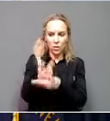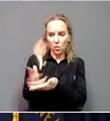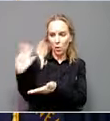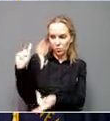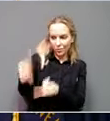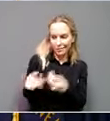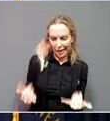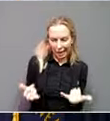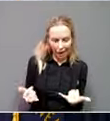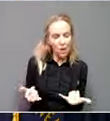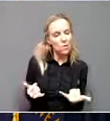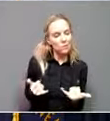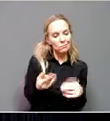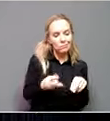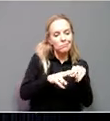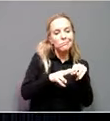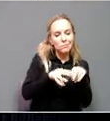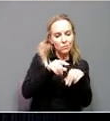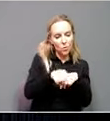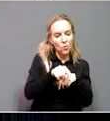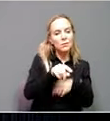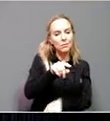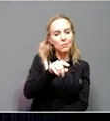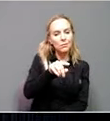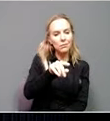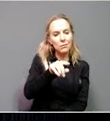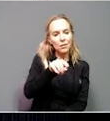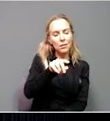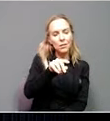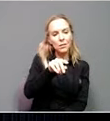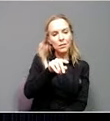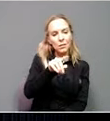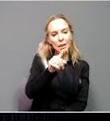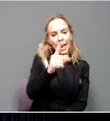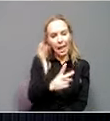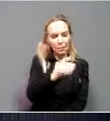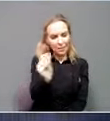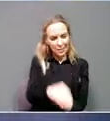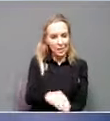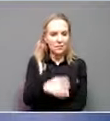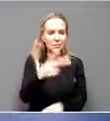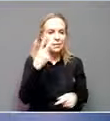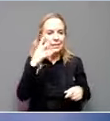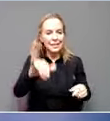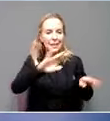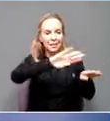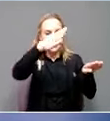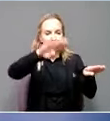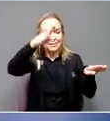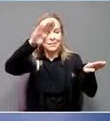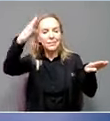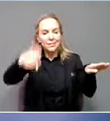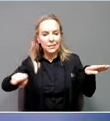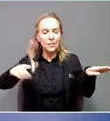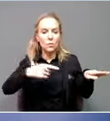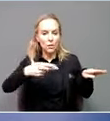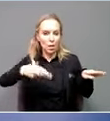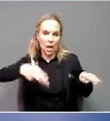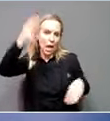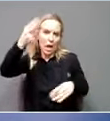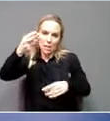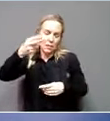stair-stepper chart, it does put into context where we are at the moment. We have the highest case number